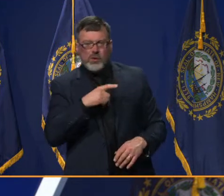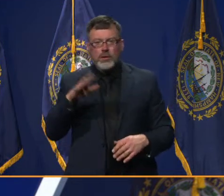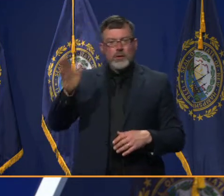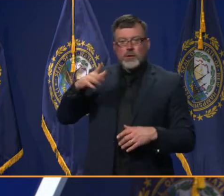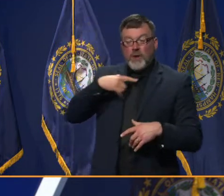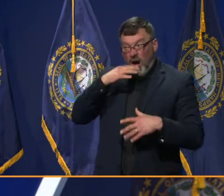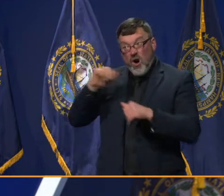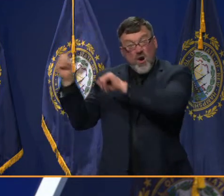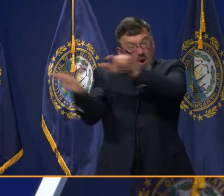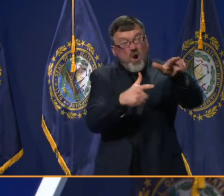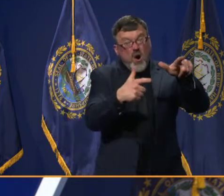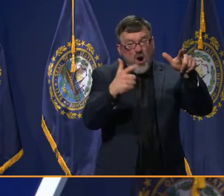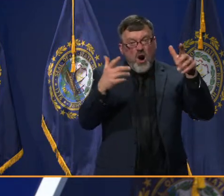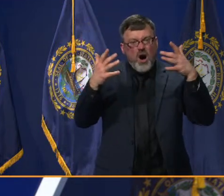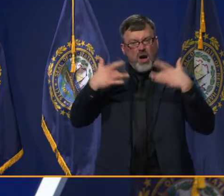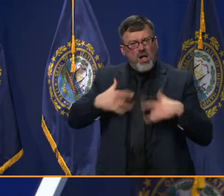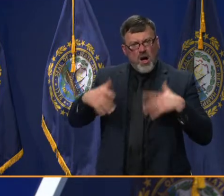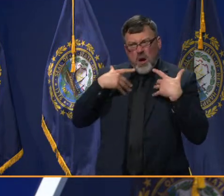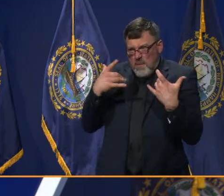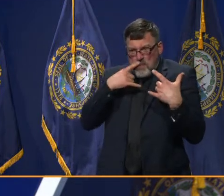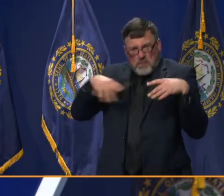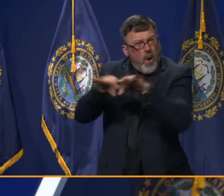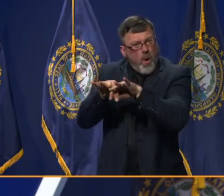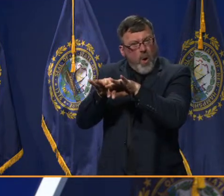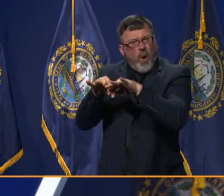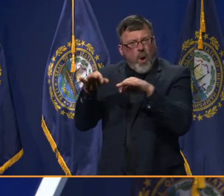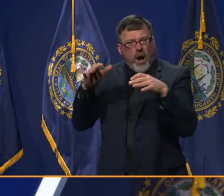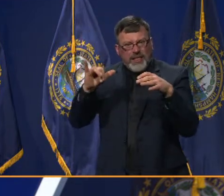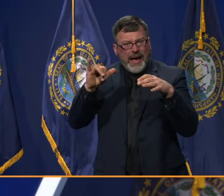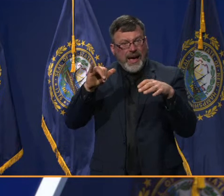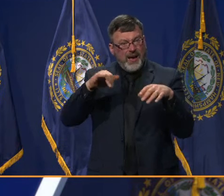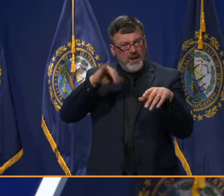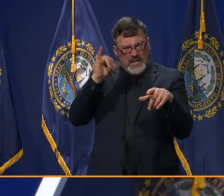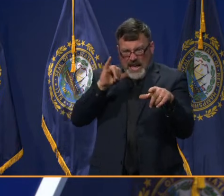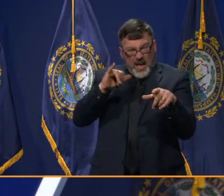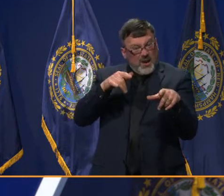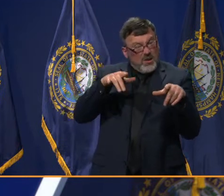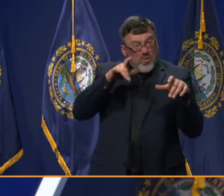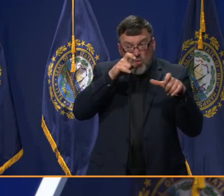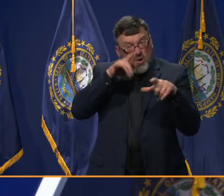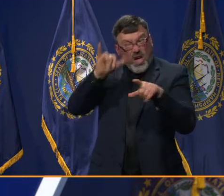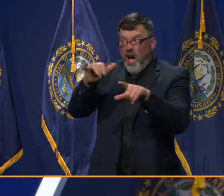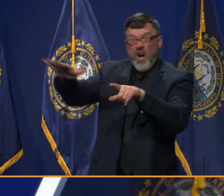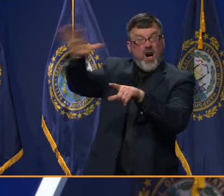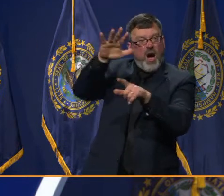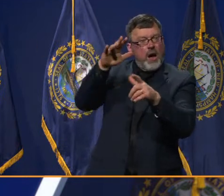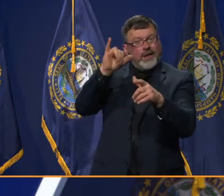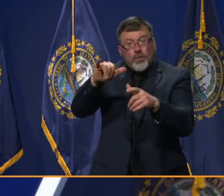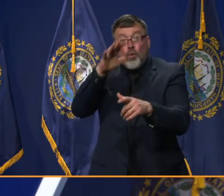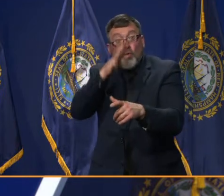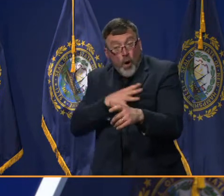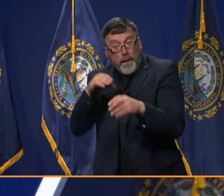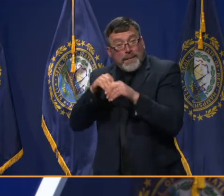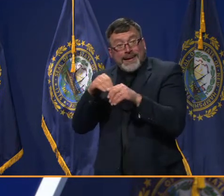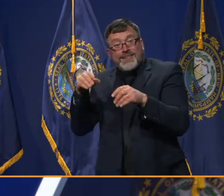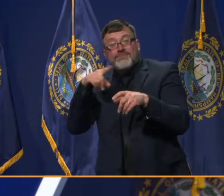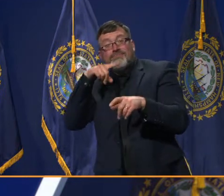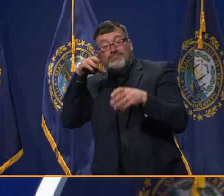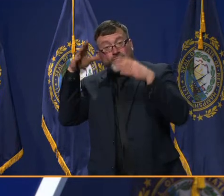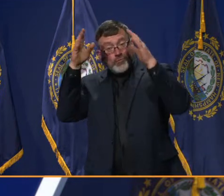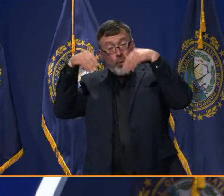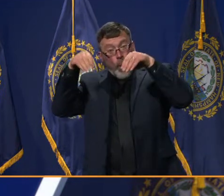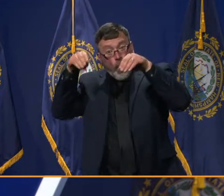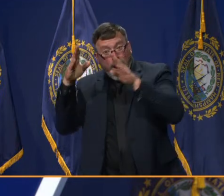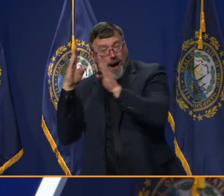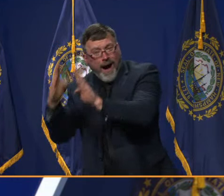else. That's what it's all about. It's the woman in the cereal aisle that you pass at the grocery store, or the postal worker that